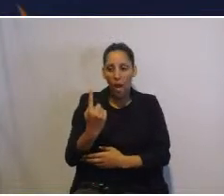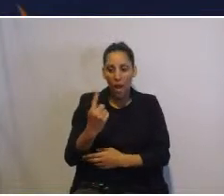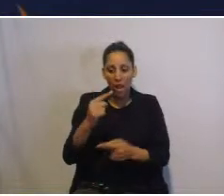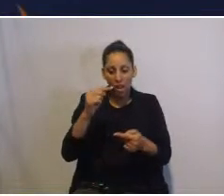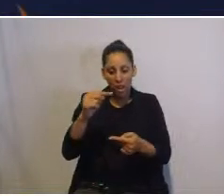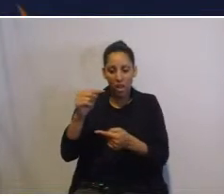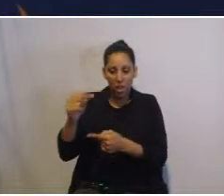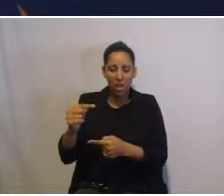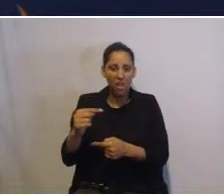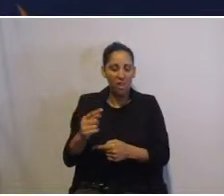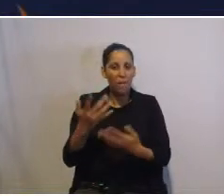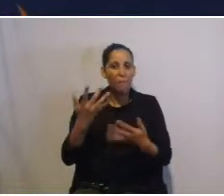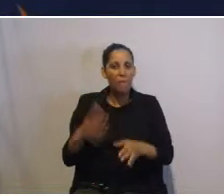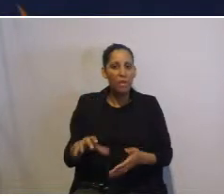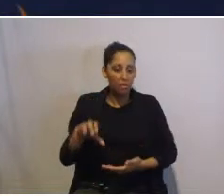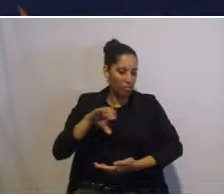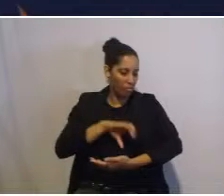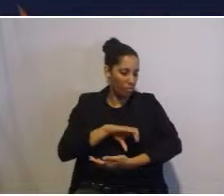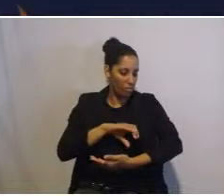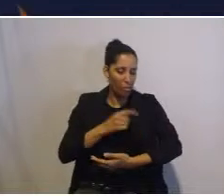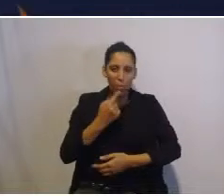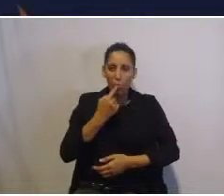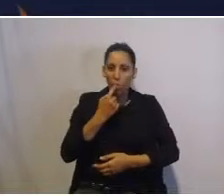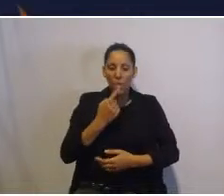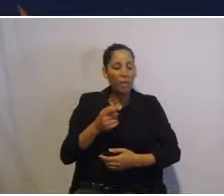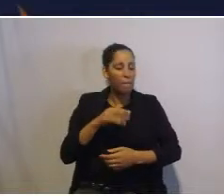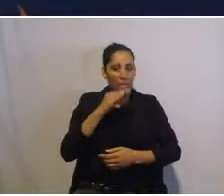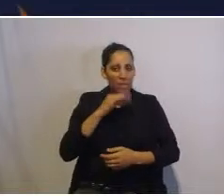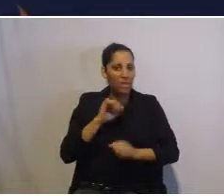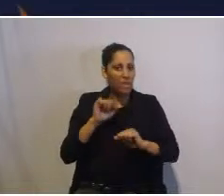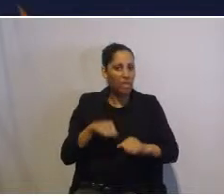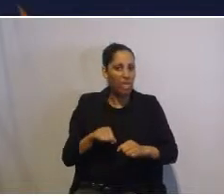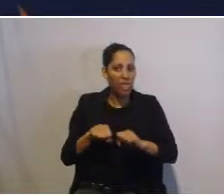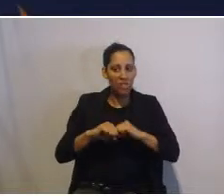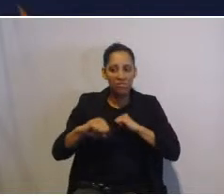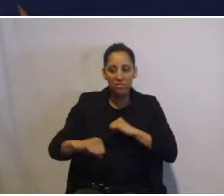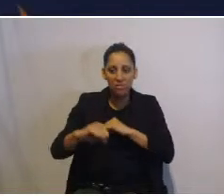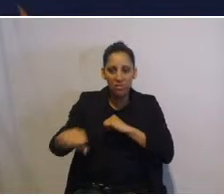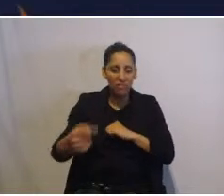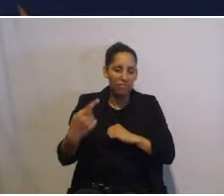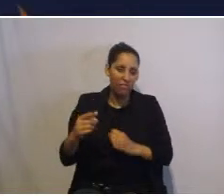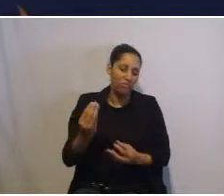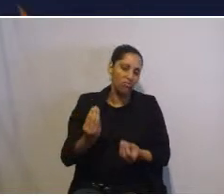day, so that they can stretch the milk for the children.